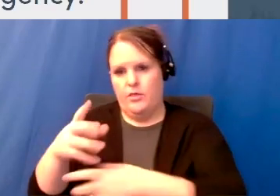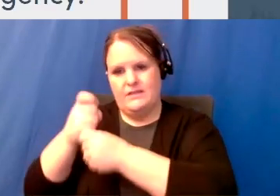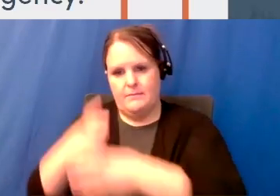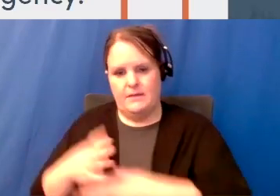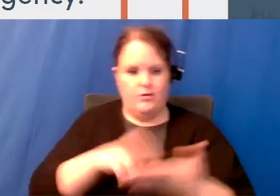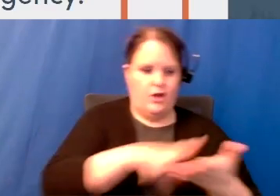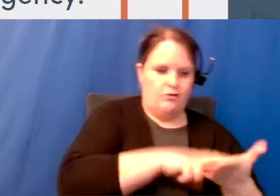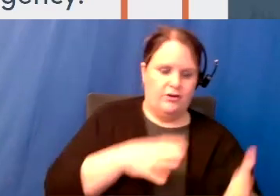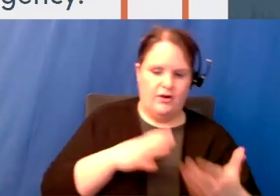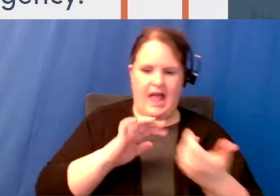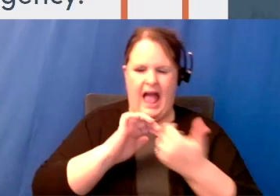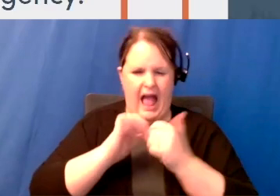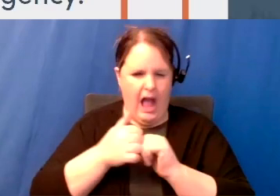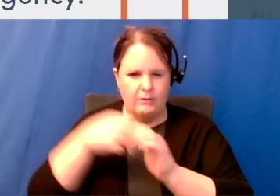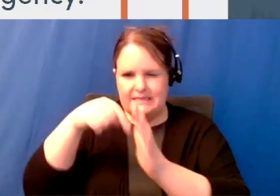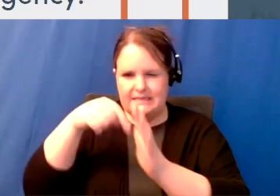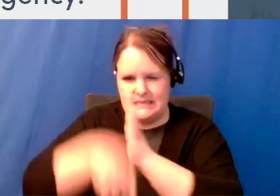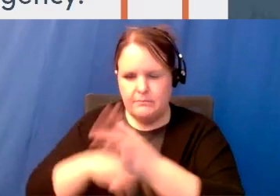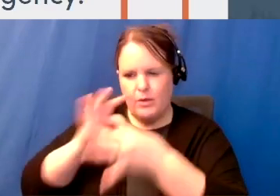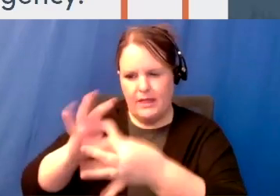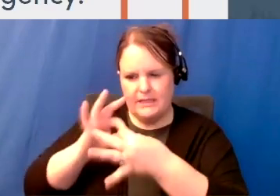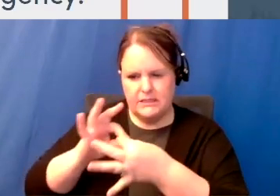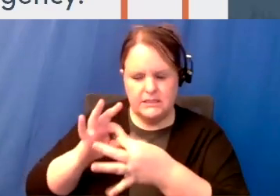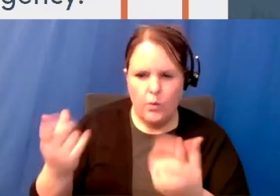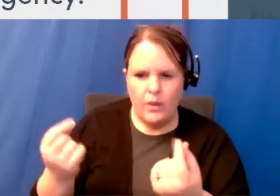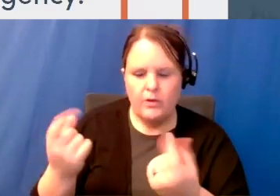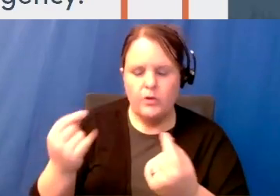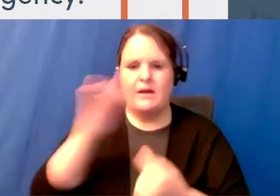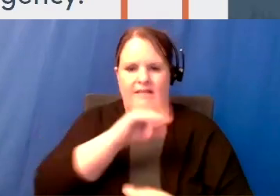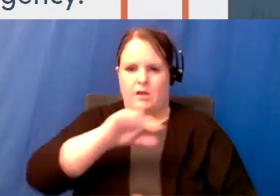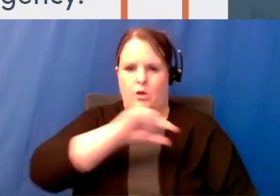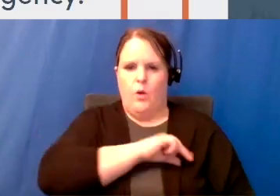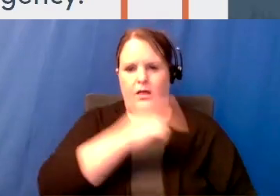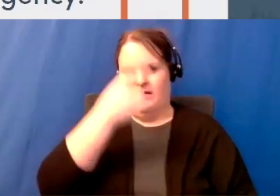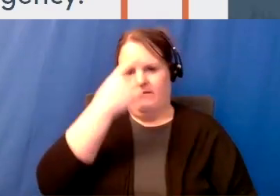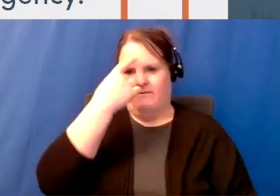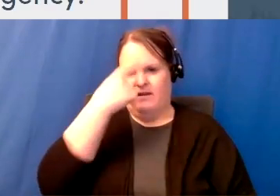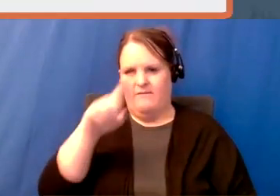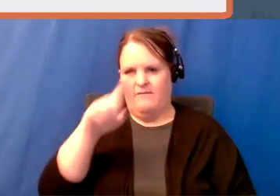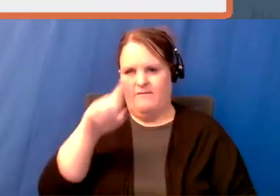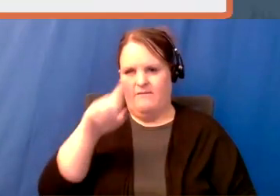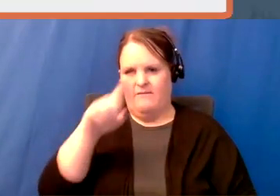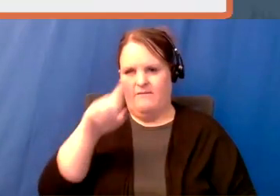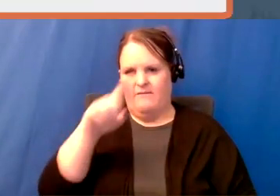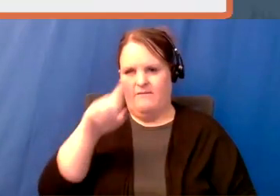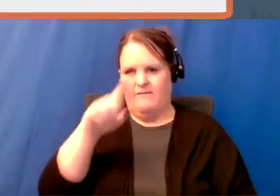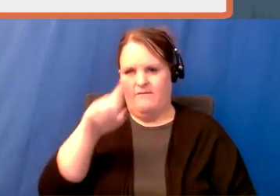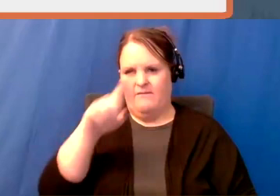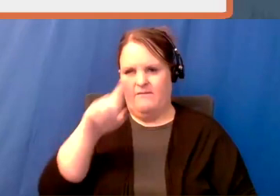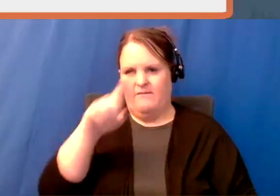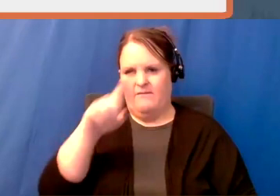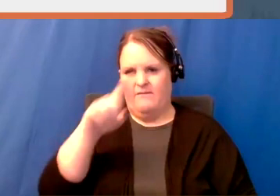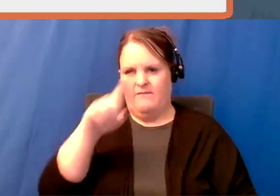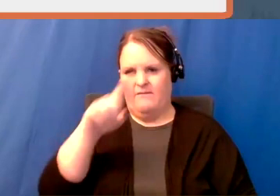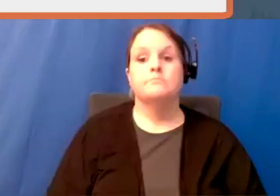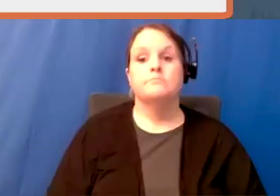whether they qualify for subrecipient or contractor status. Okay, let's